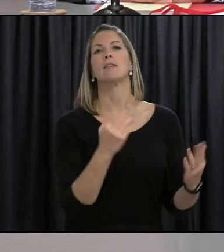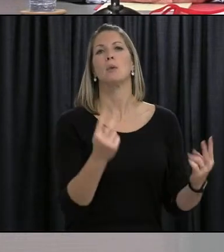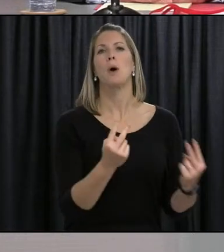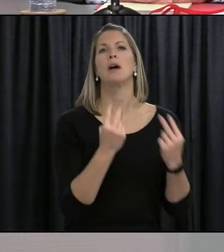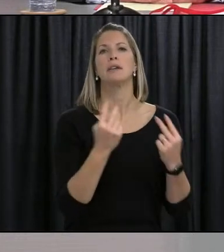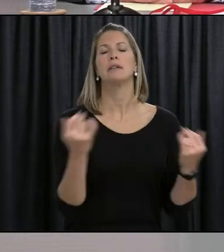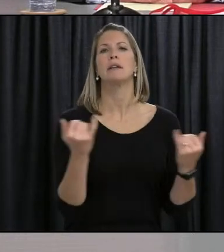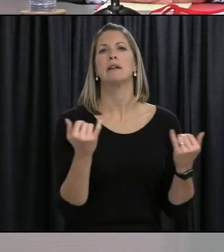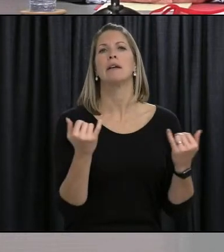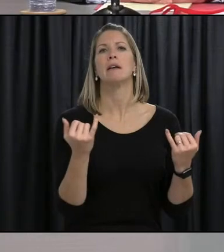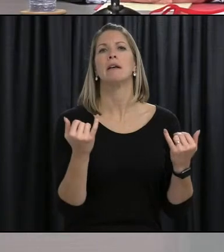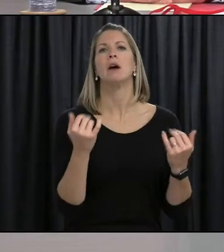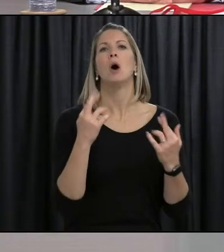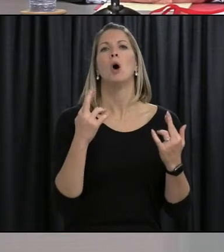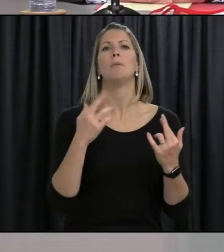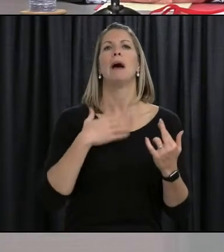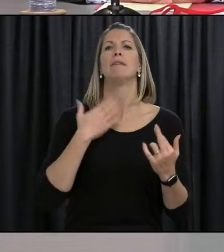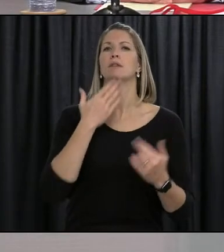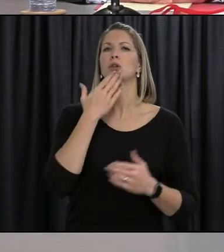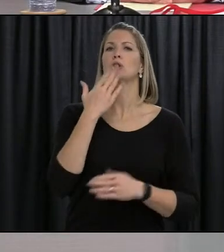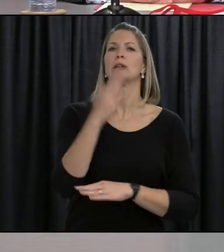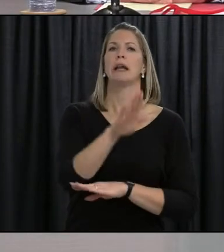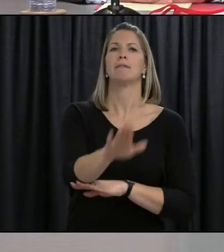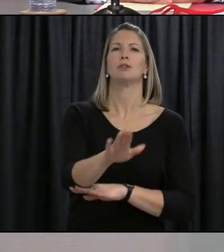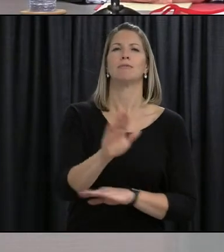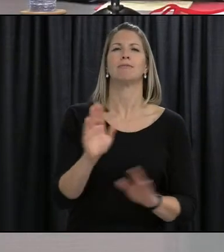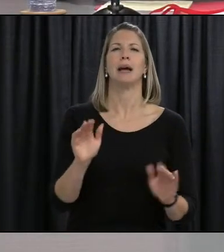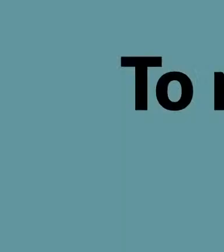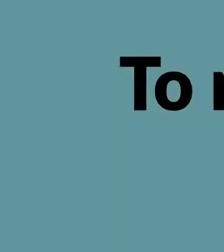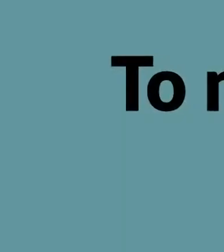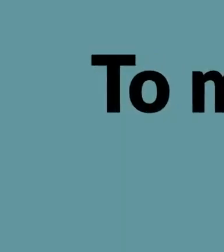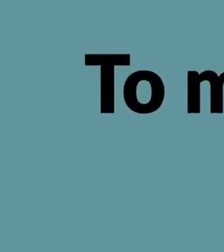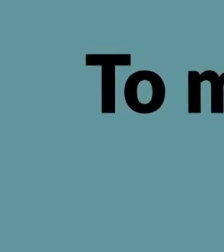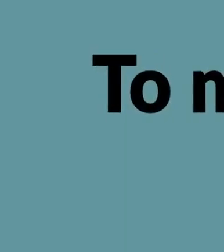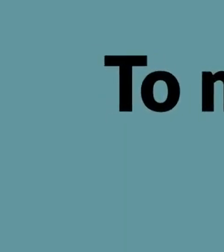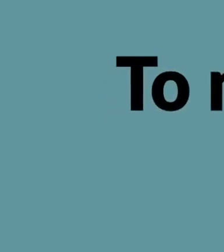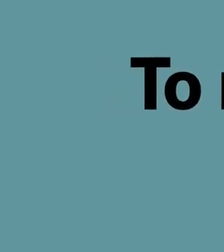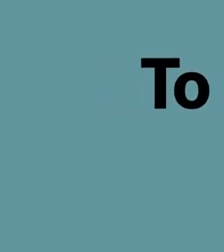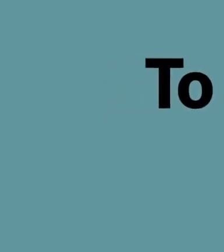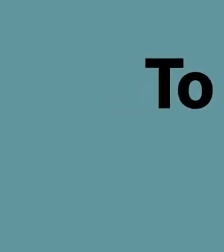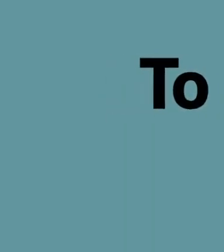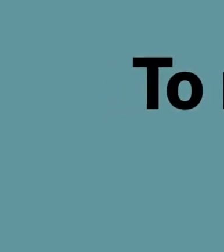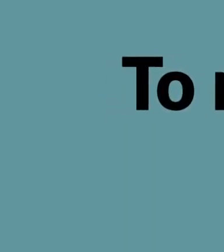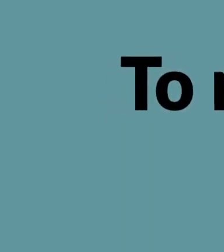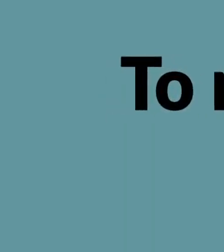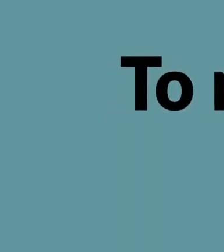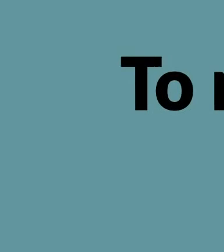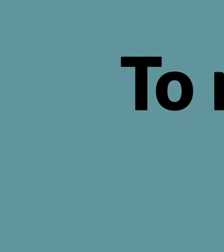everyone, and we hope you have a great evening. Bye-bye. Thank you.